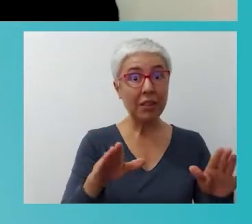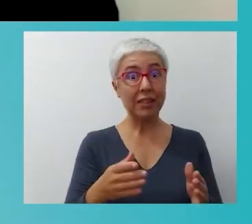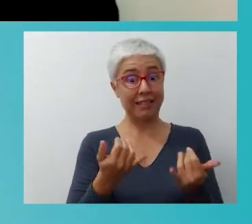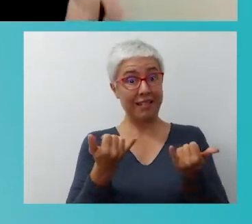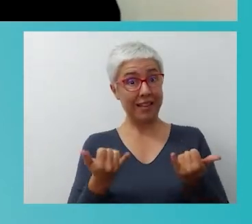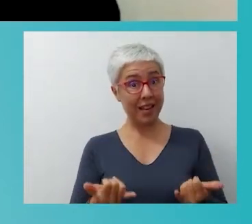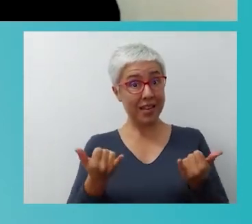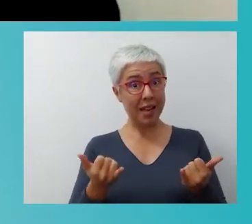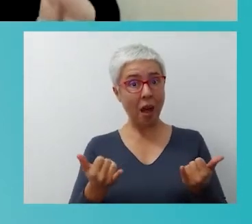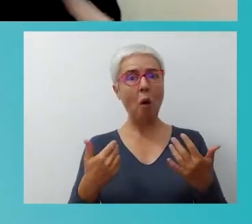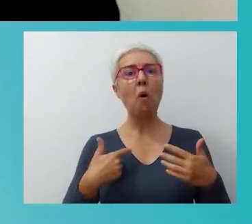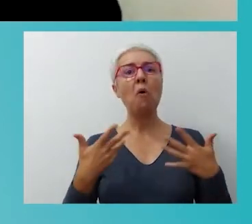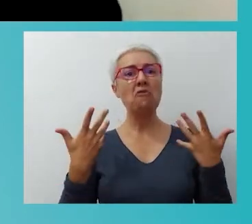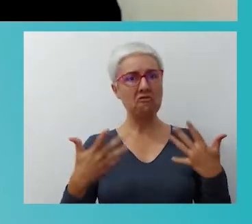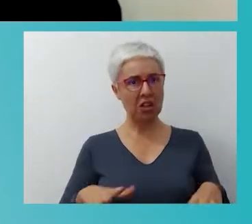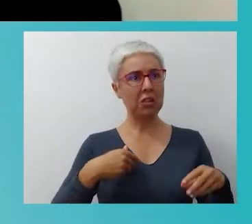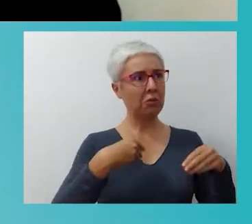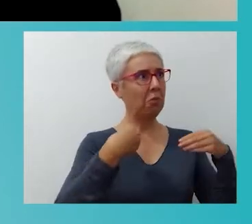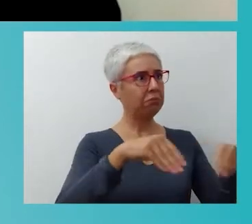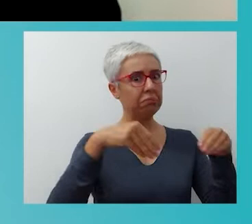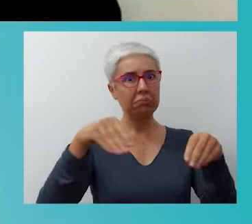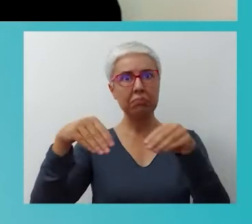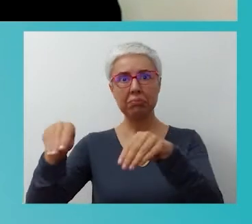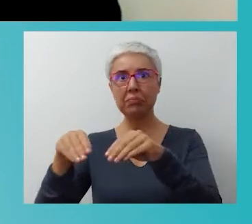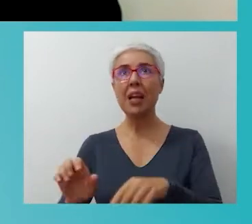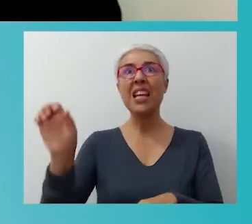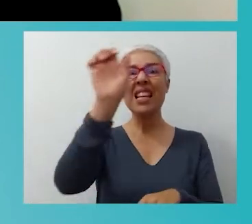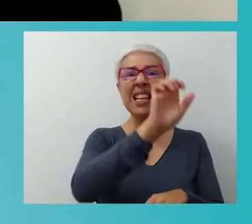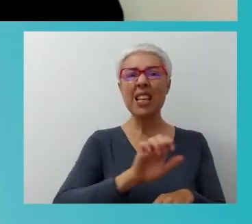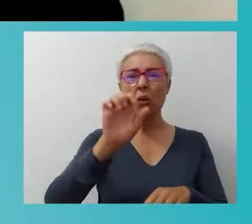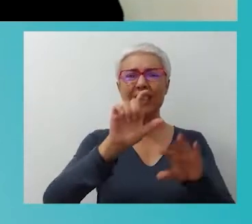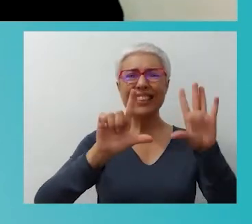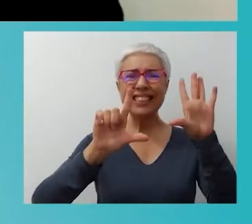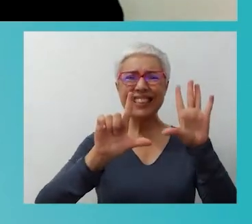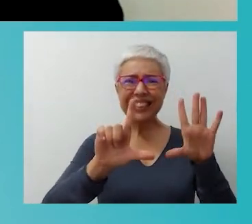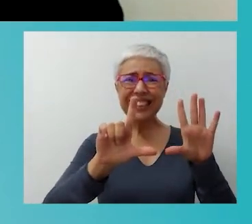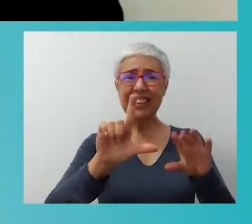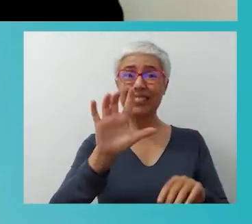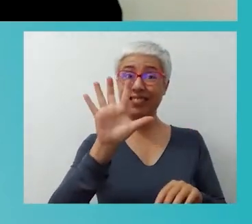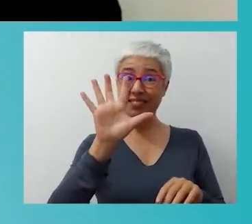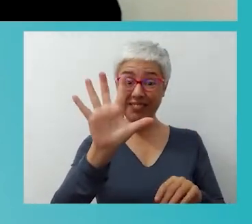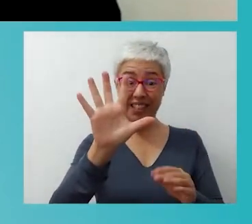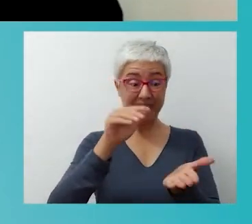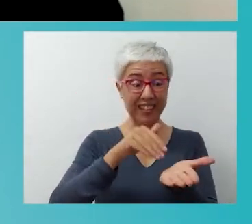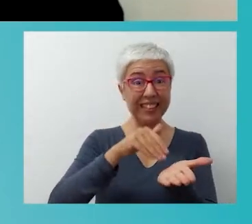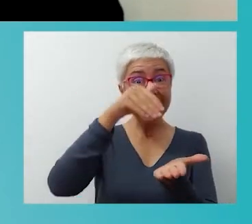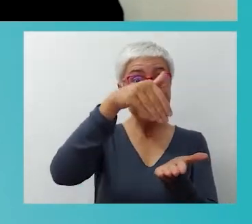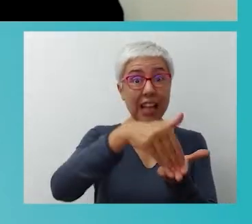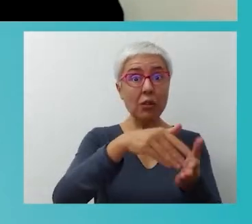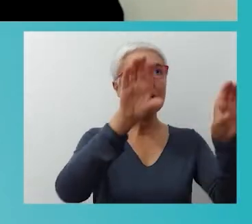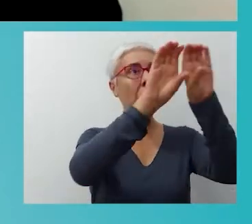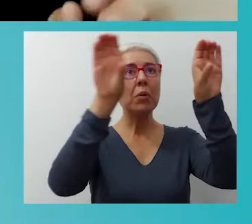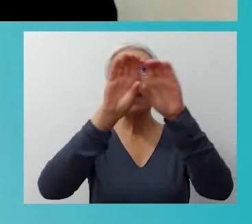And we are providing this solution in a huge growing market, targeting only in Europe more than 75,000 large companies and